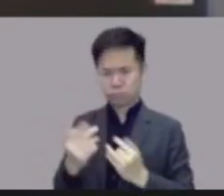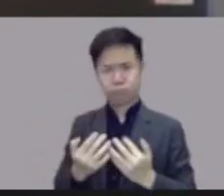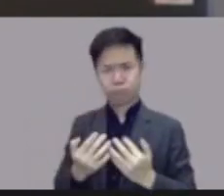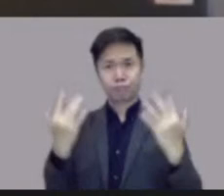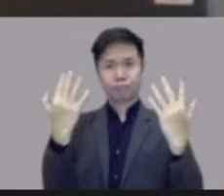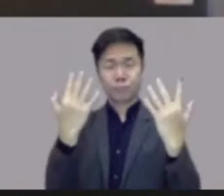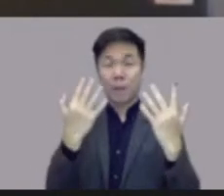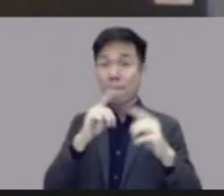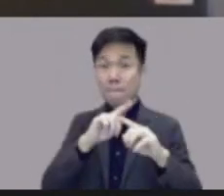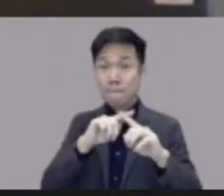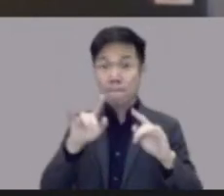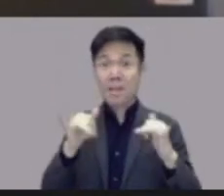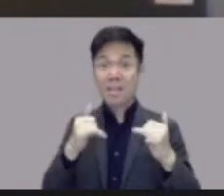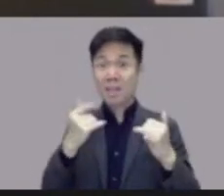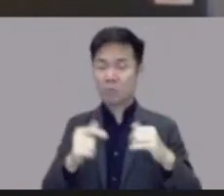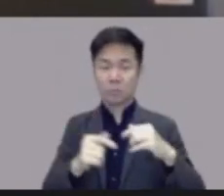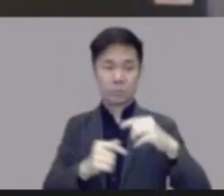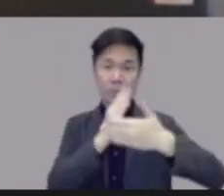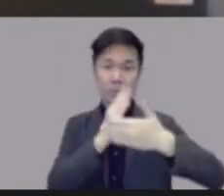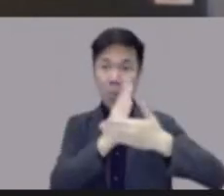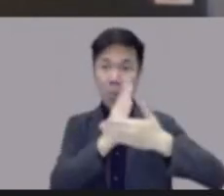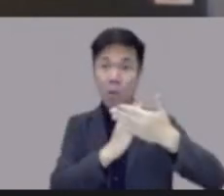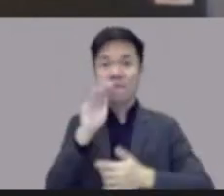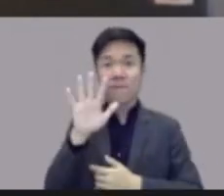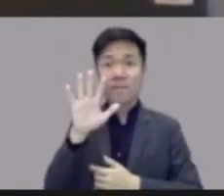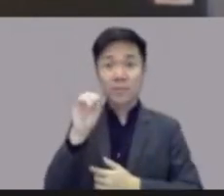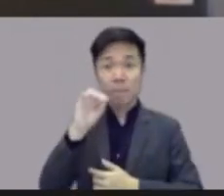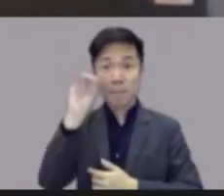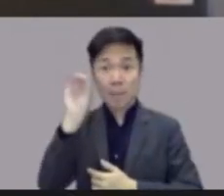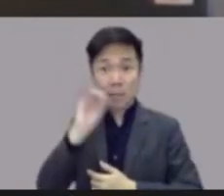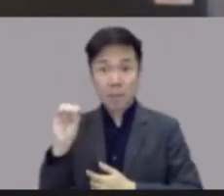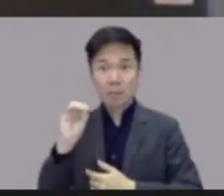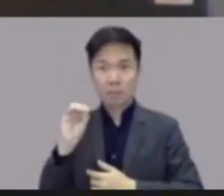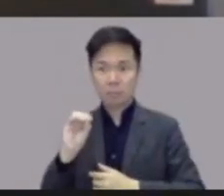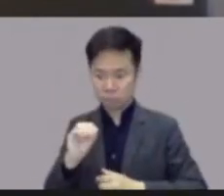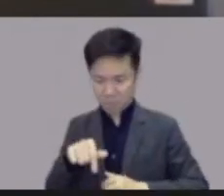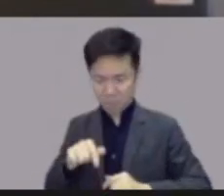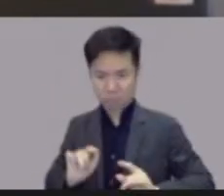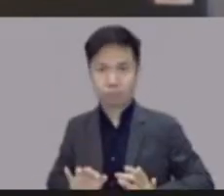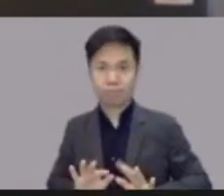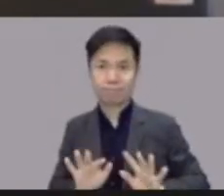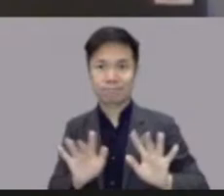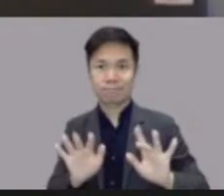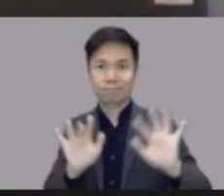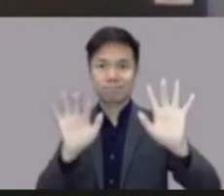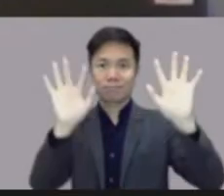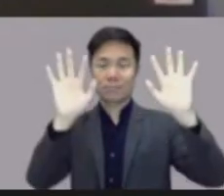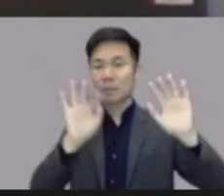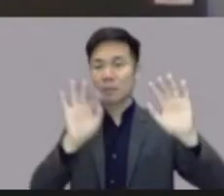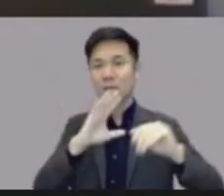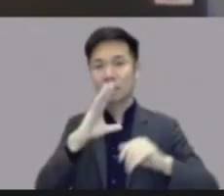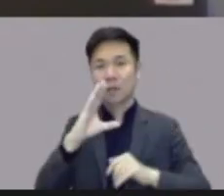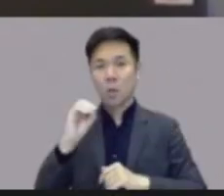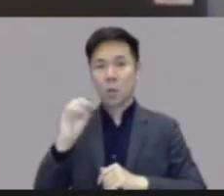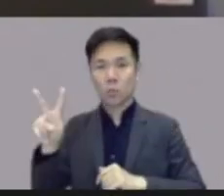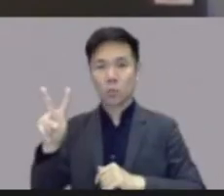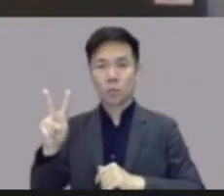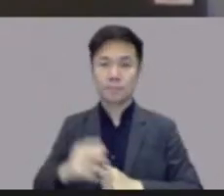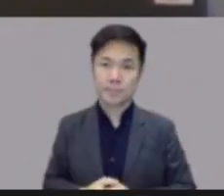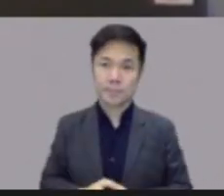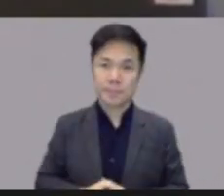global greenhouse gas emissions yet the ambition level of nationally determined contributions